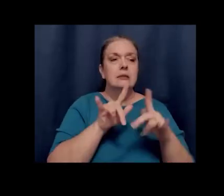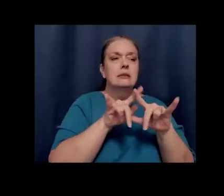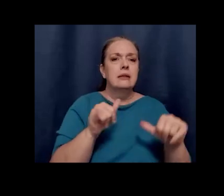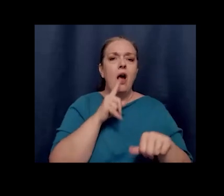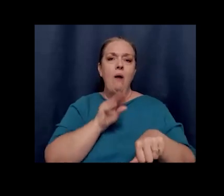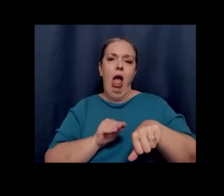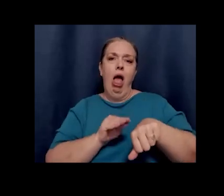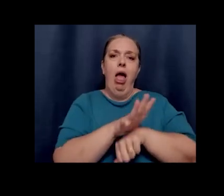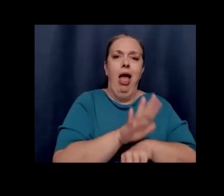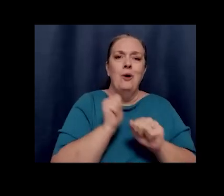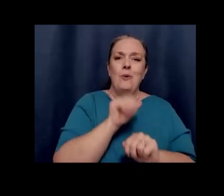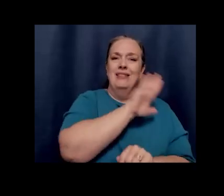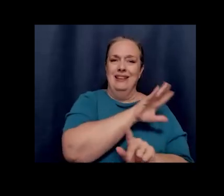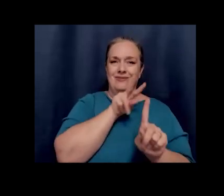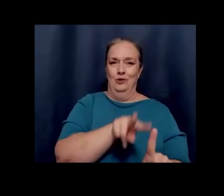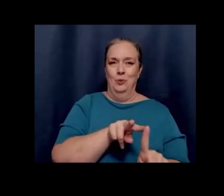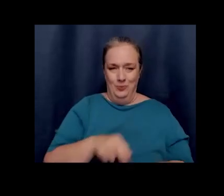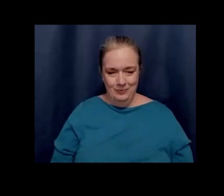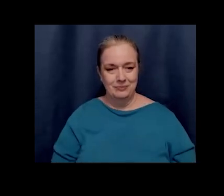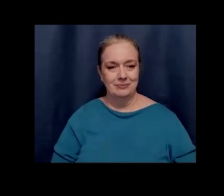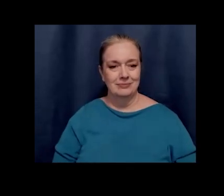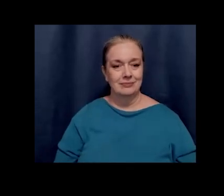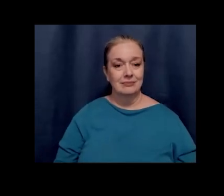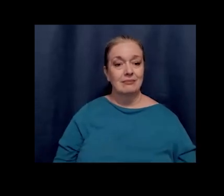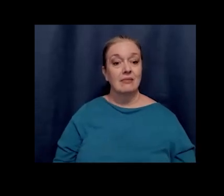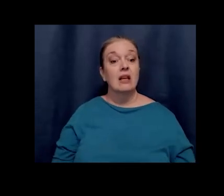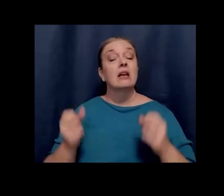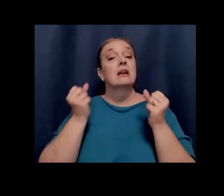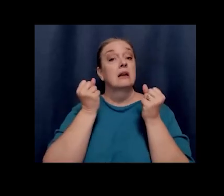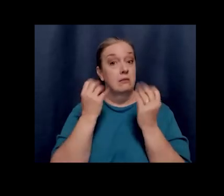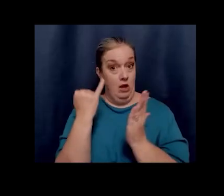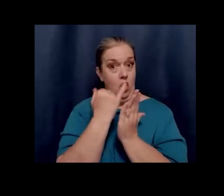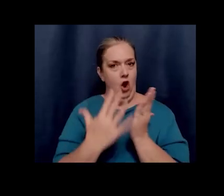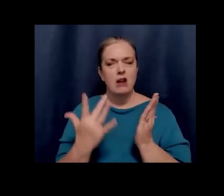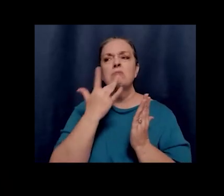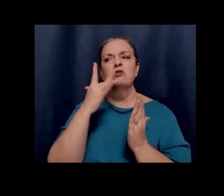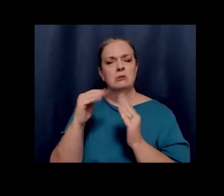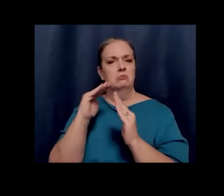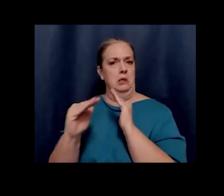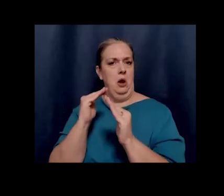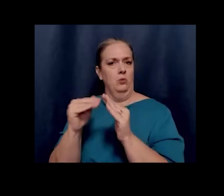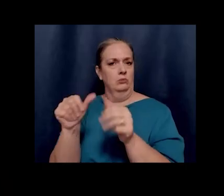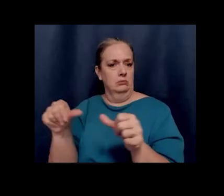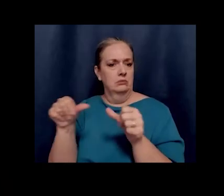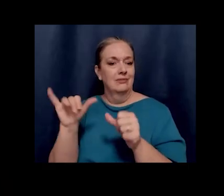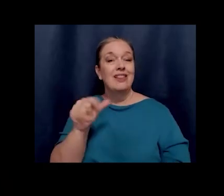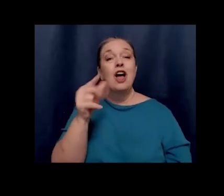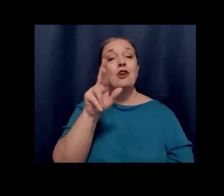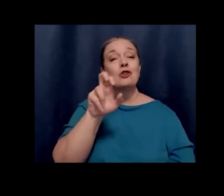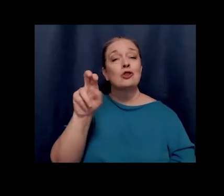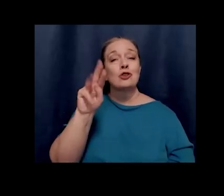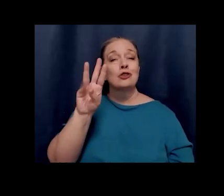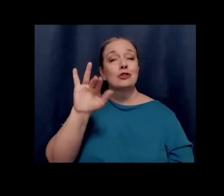his own singular perspective. Many artists chose to live in urban environments, as in the Greenwich Village home of